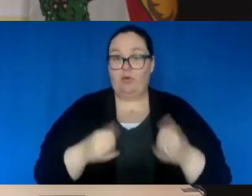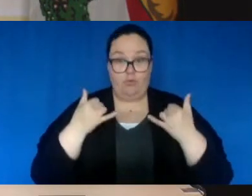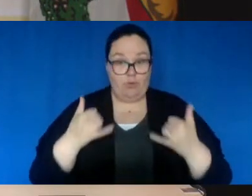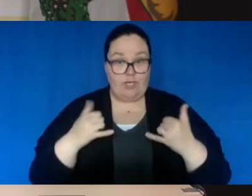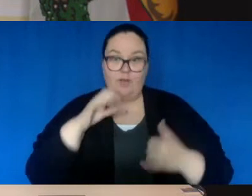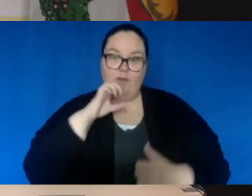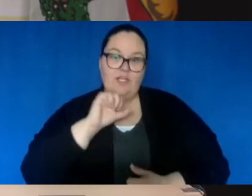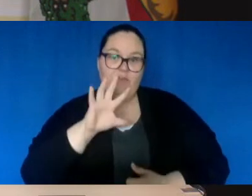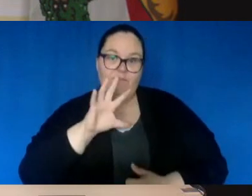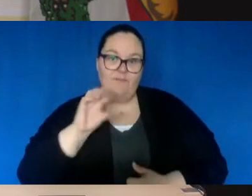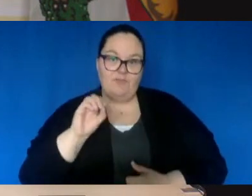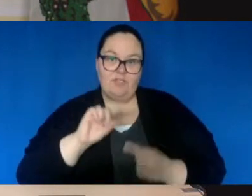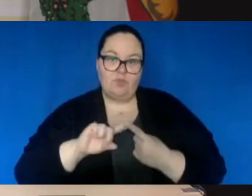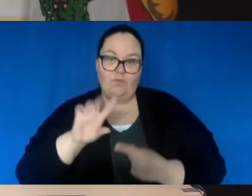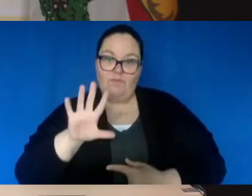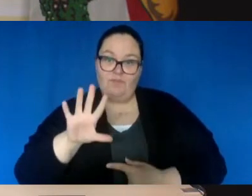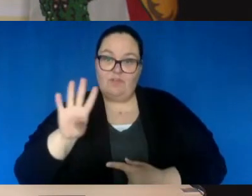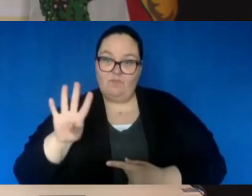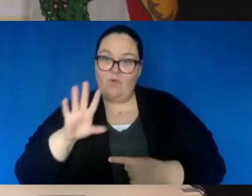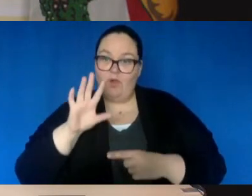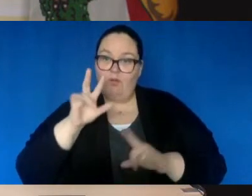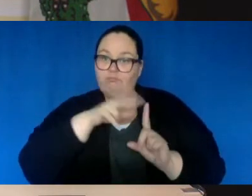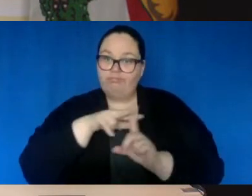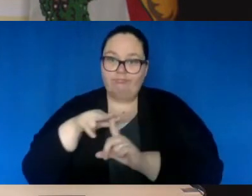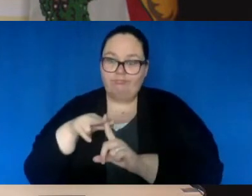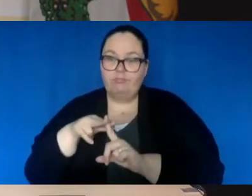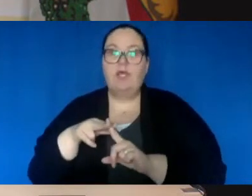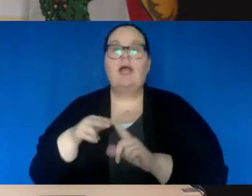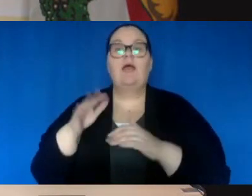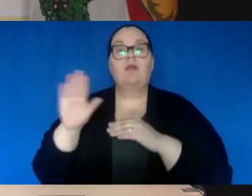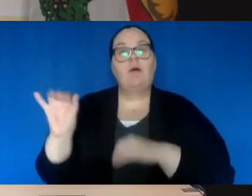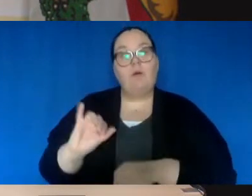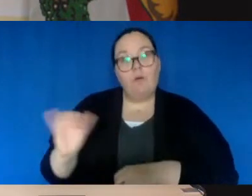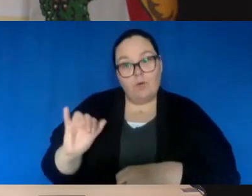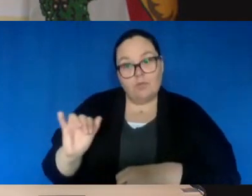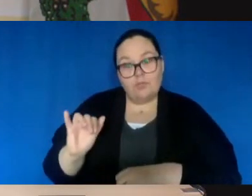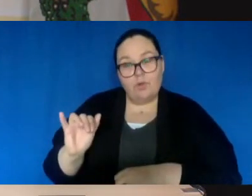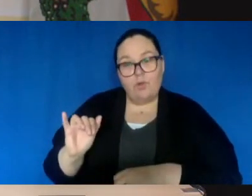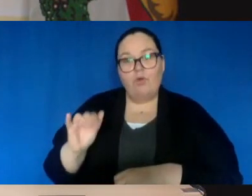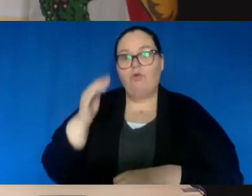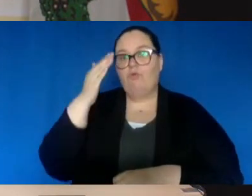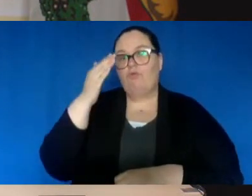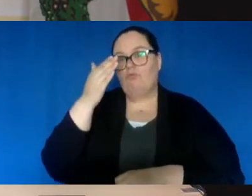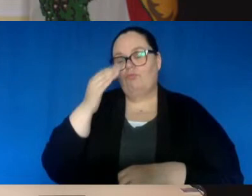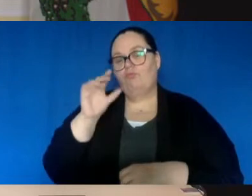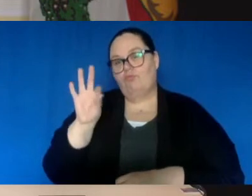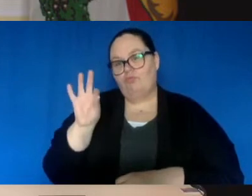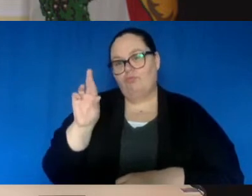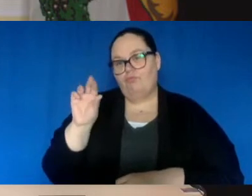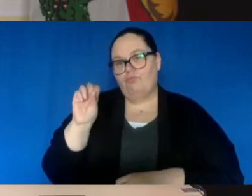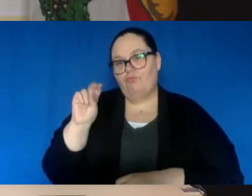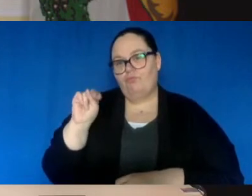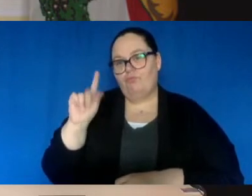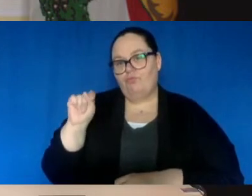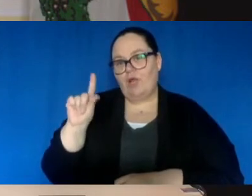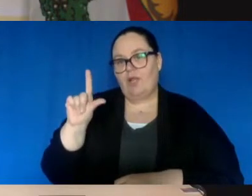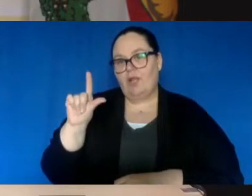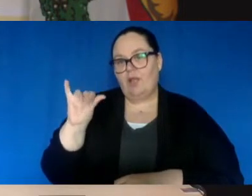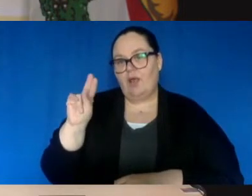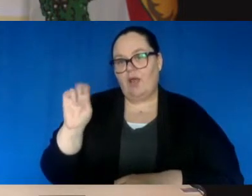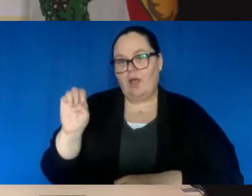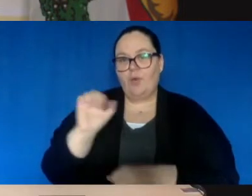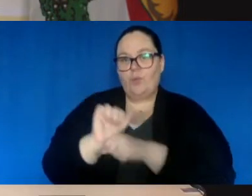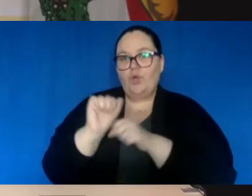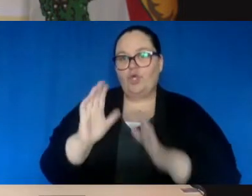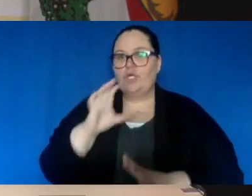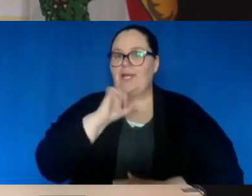50 to 54, and today vaccine bookings are also open to those frontline workers aged 16 and above, who